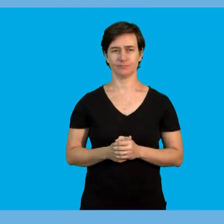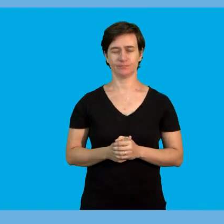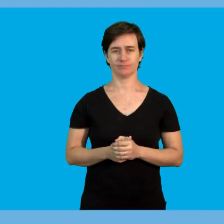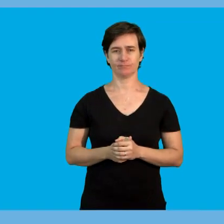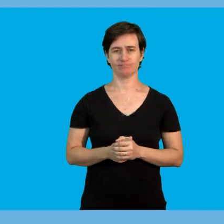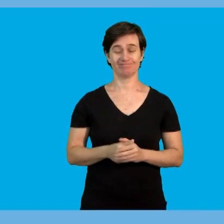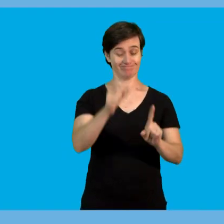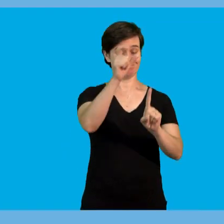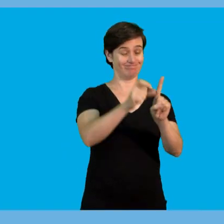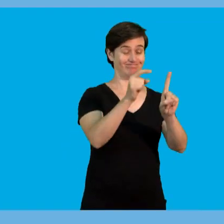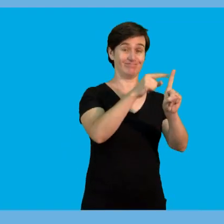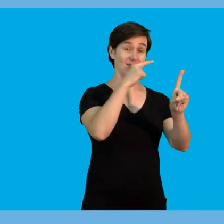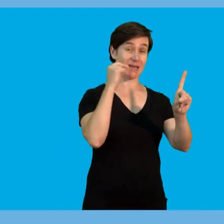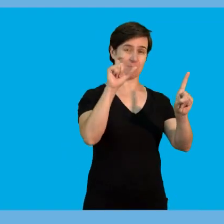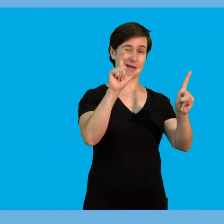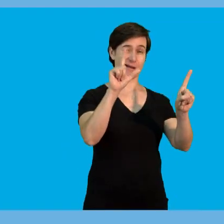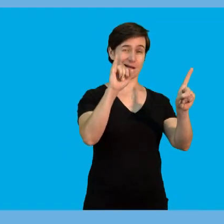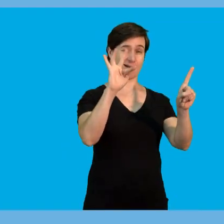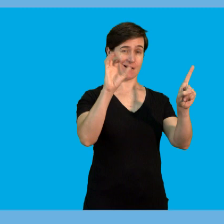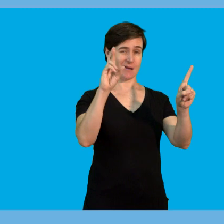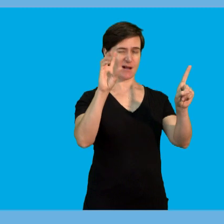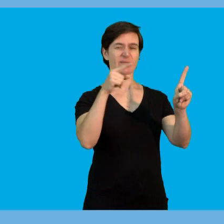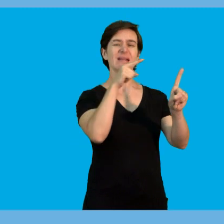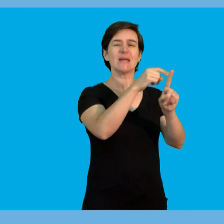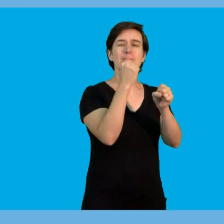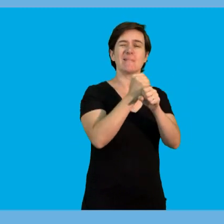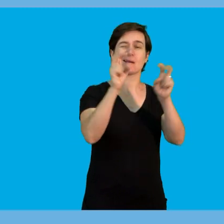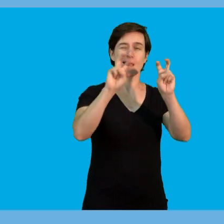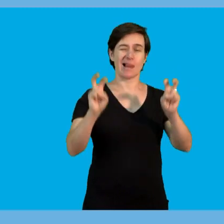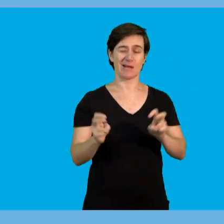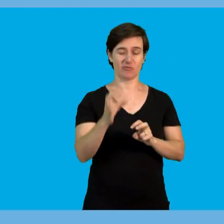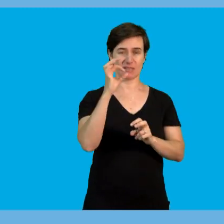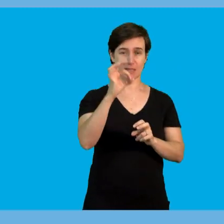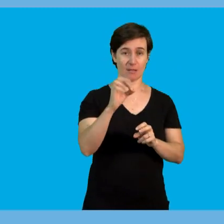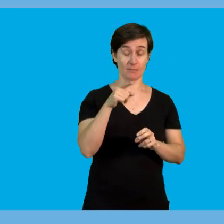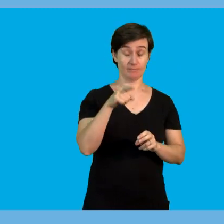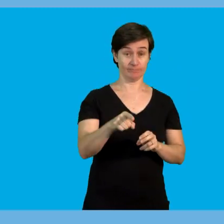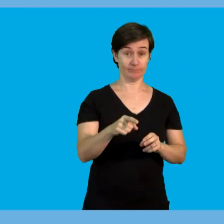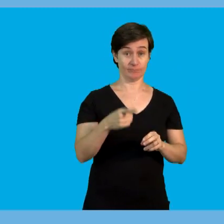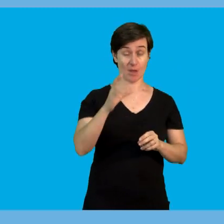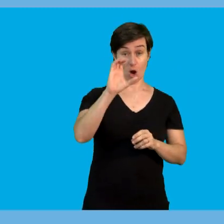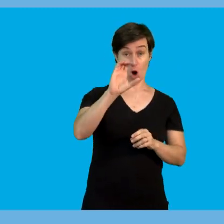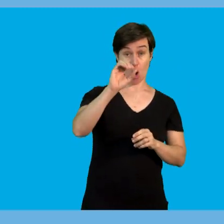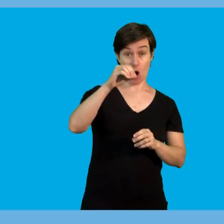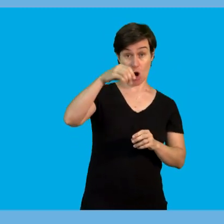it says that we have a guy called Clifford who makes an electric cell by placing a copper plate